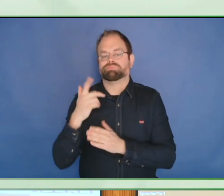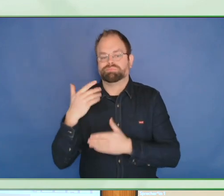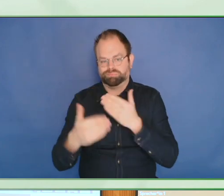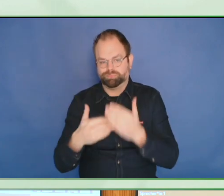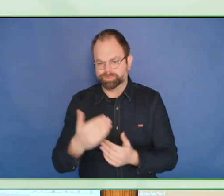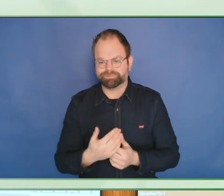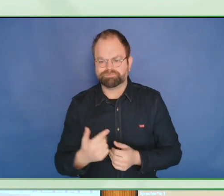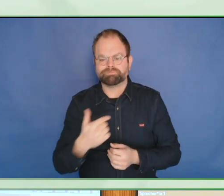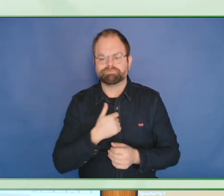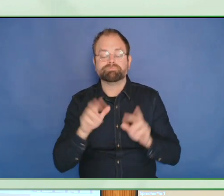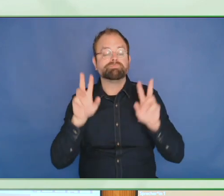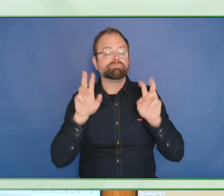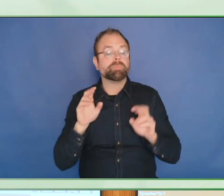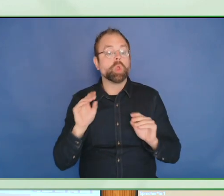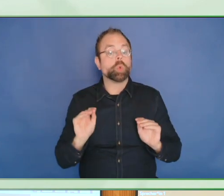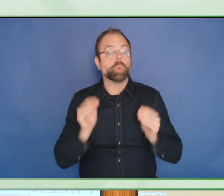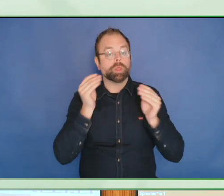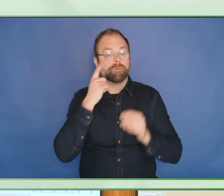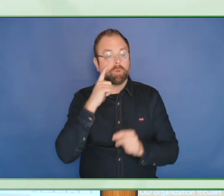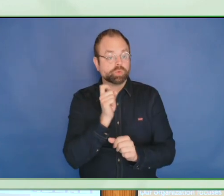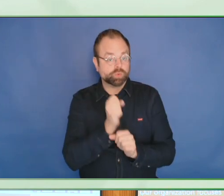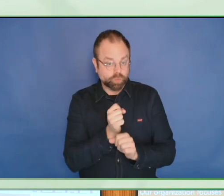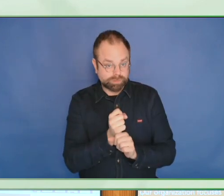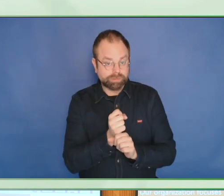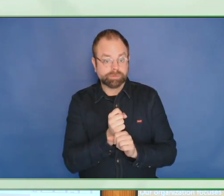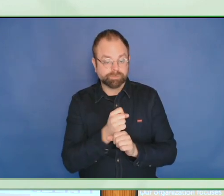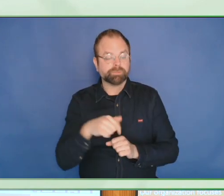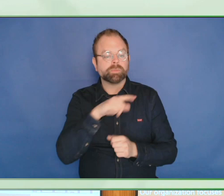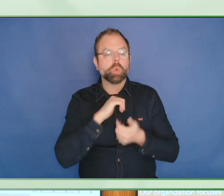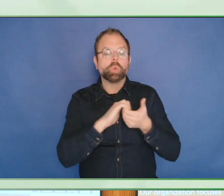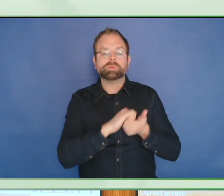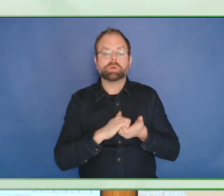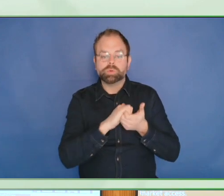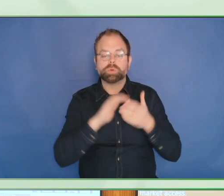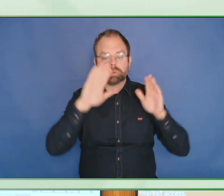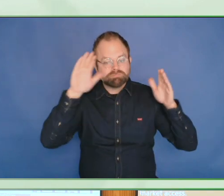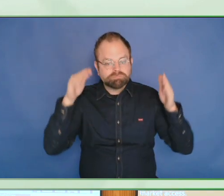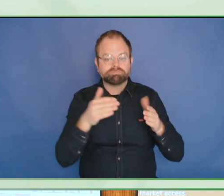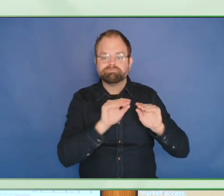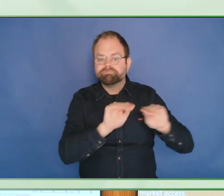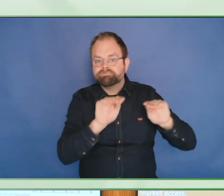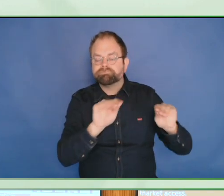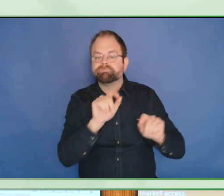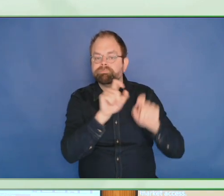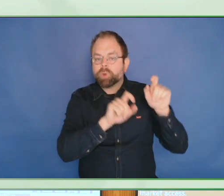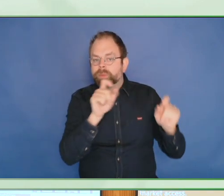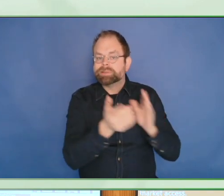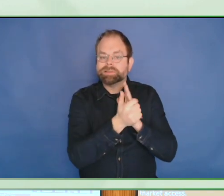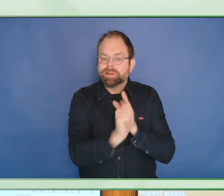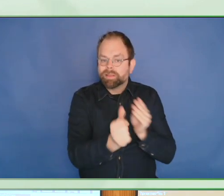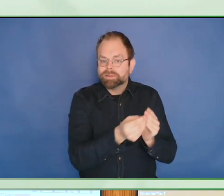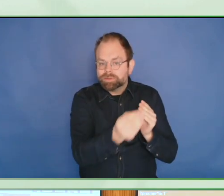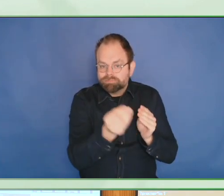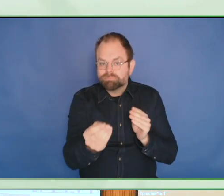we provide entrepreneurship support, market access, and we support them with particular skilling that they would require to get